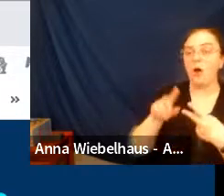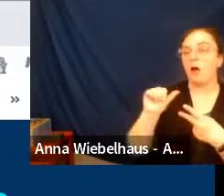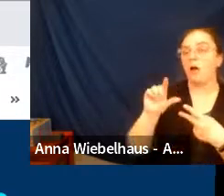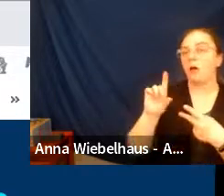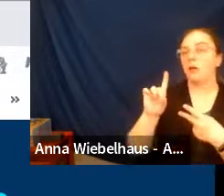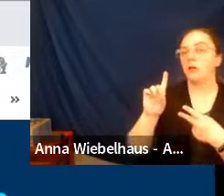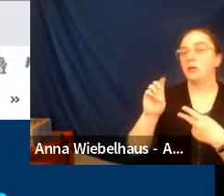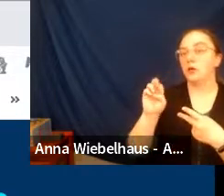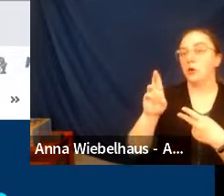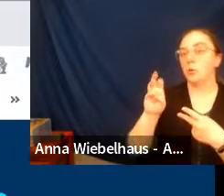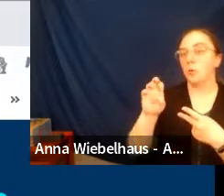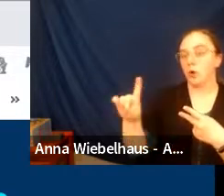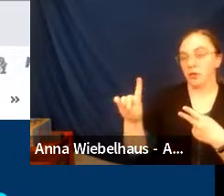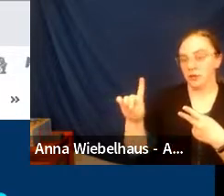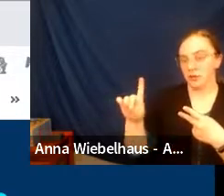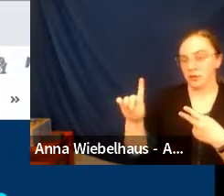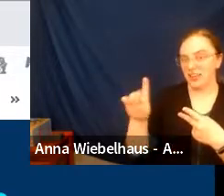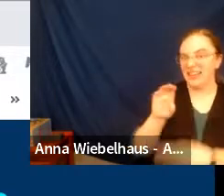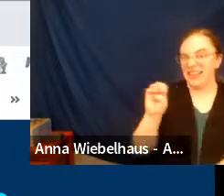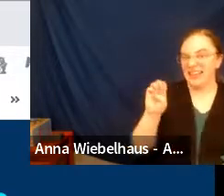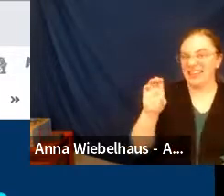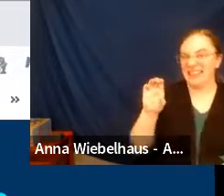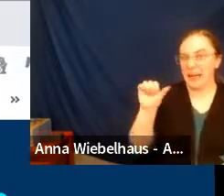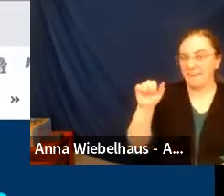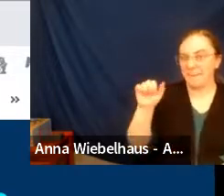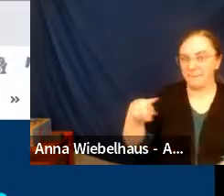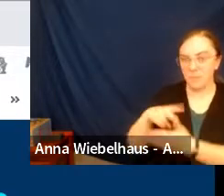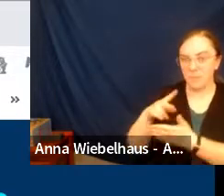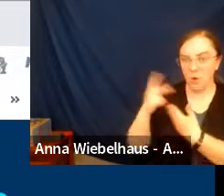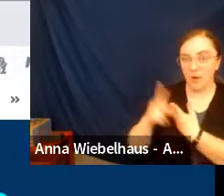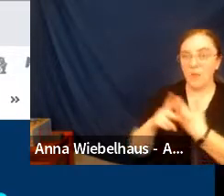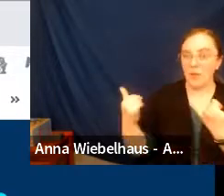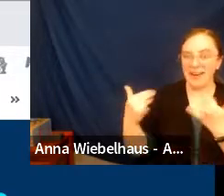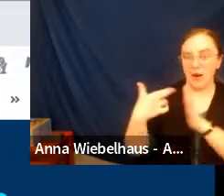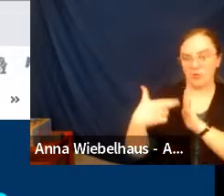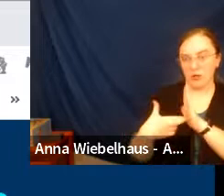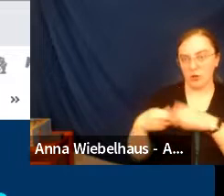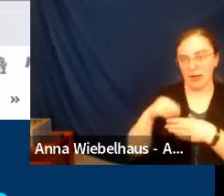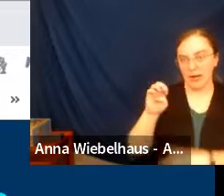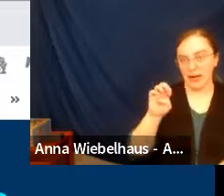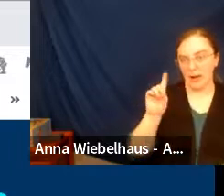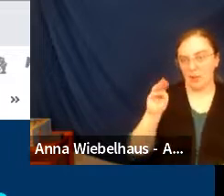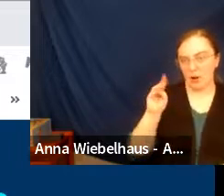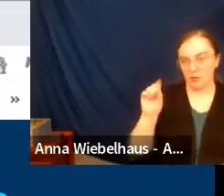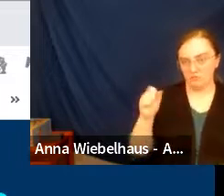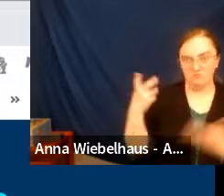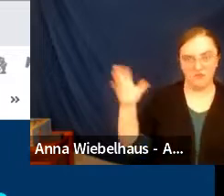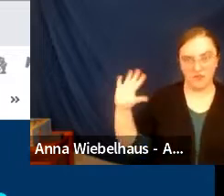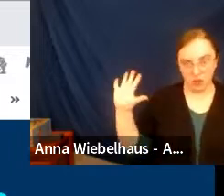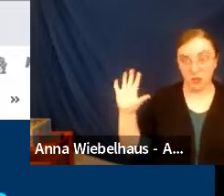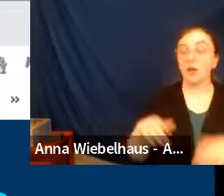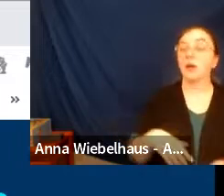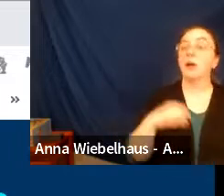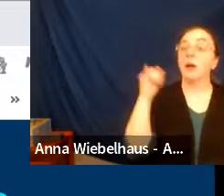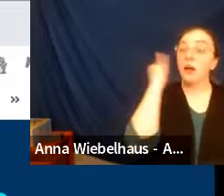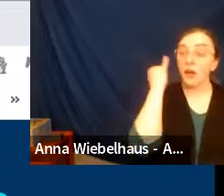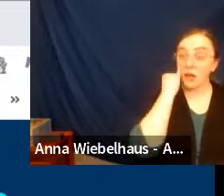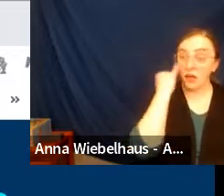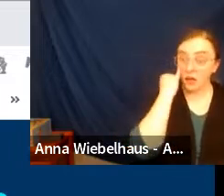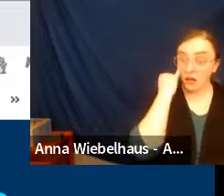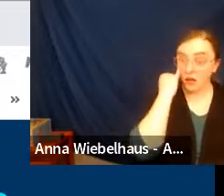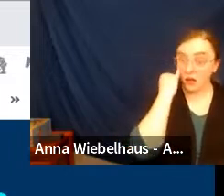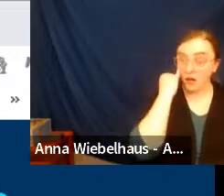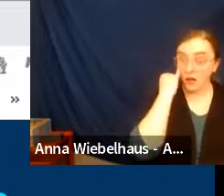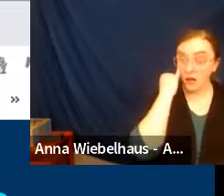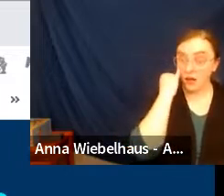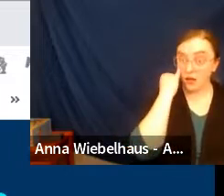preschools or ECAP programs are currently registered in the Edmonds School District. If you have discussed general education